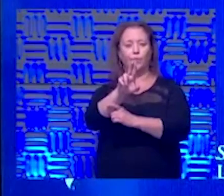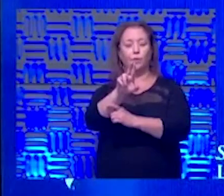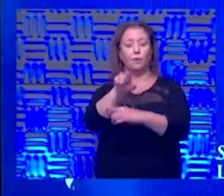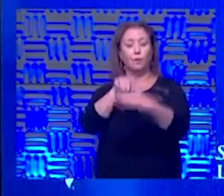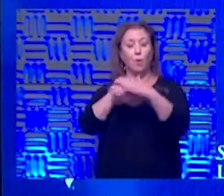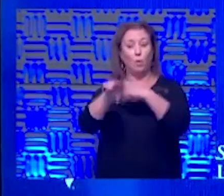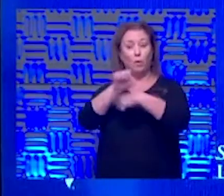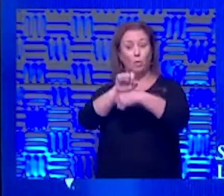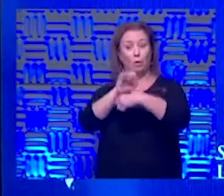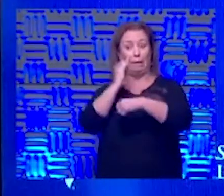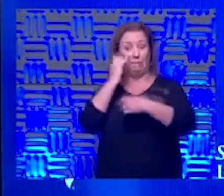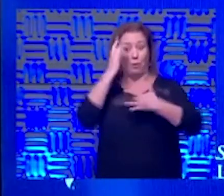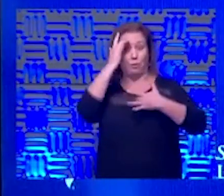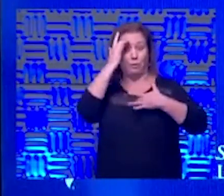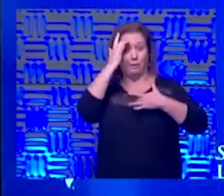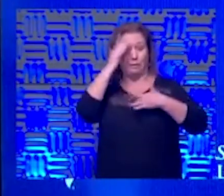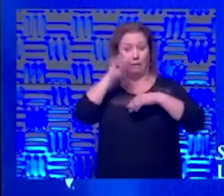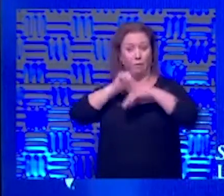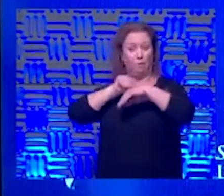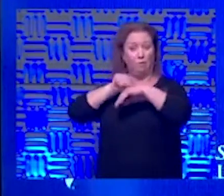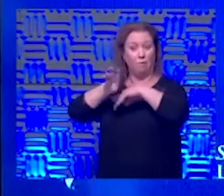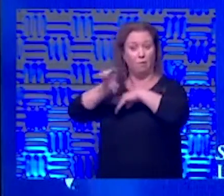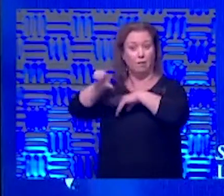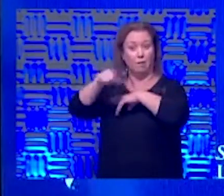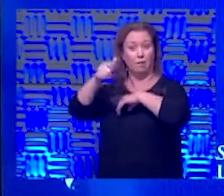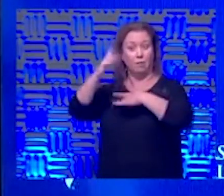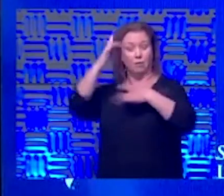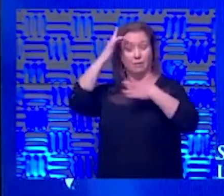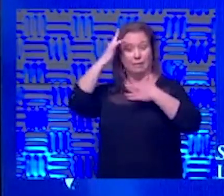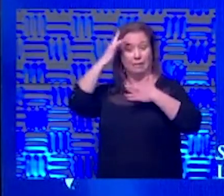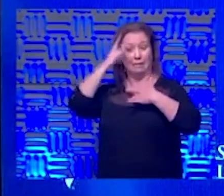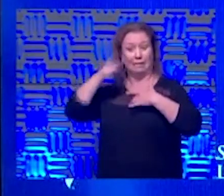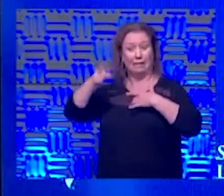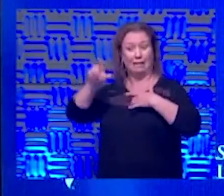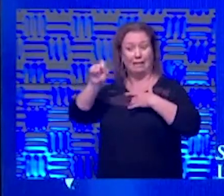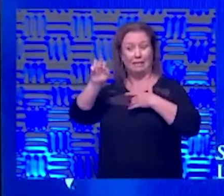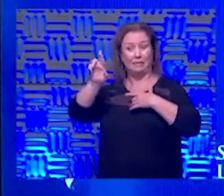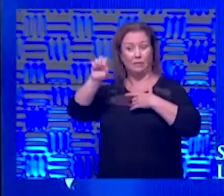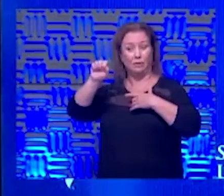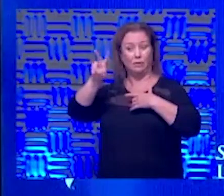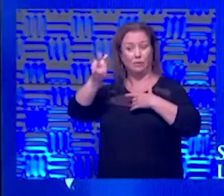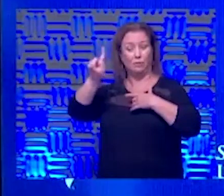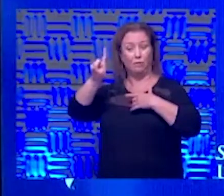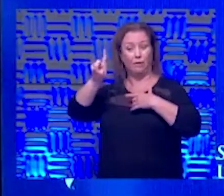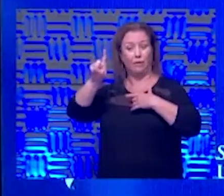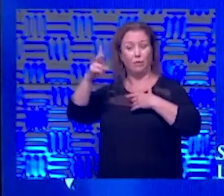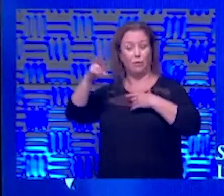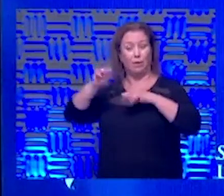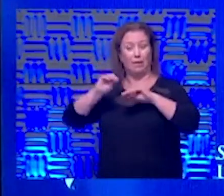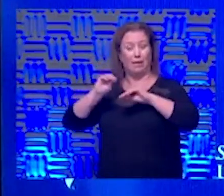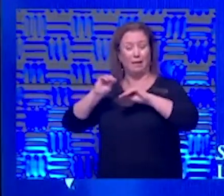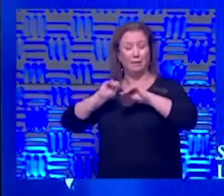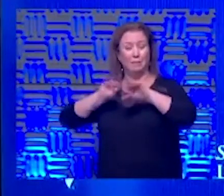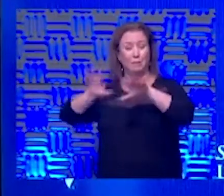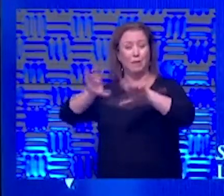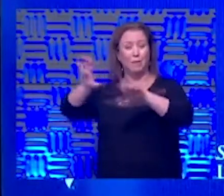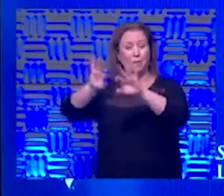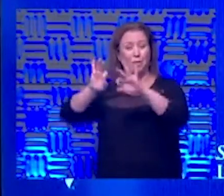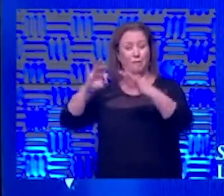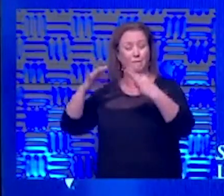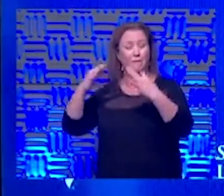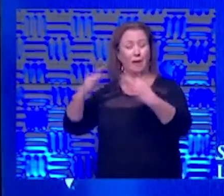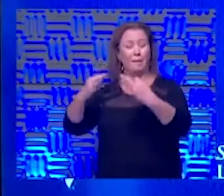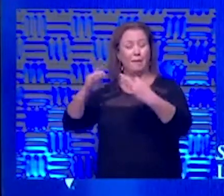work when you're sick, if you make someone else ill, or they get SARS-CoV-2 and then they take it home to a loved one or an immunocompromised or